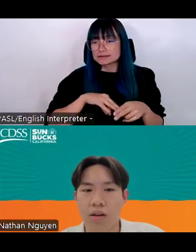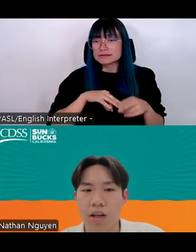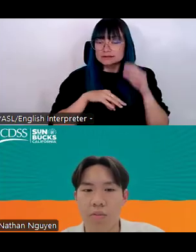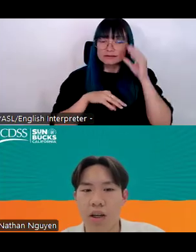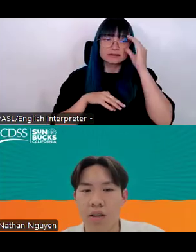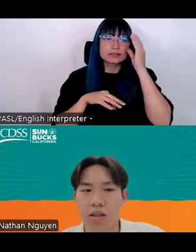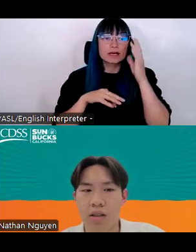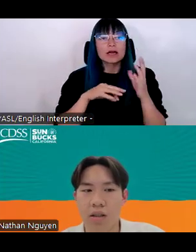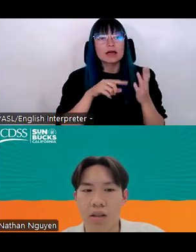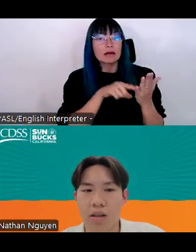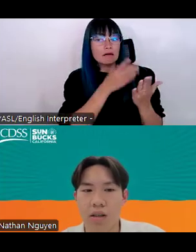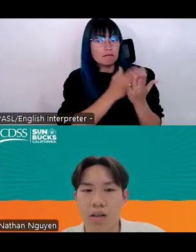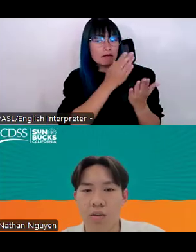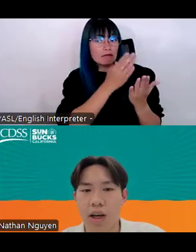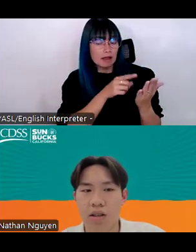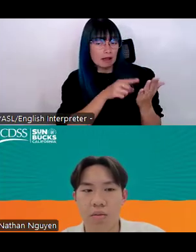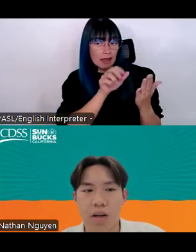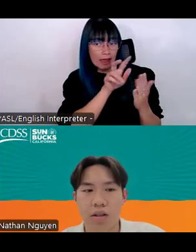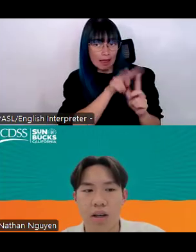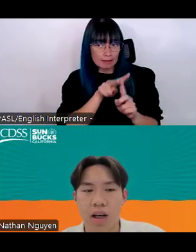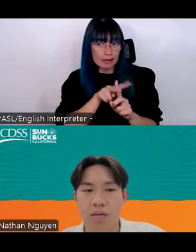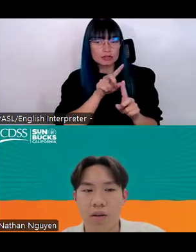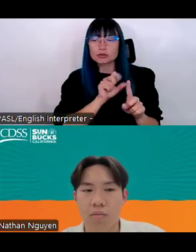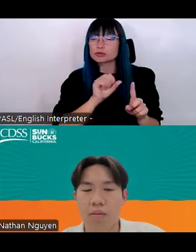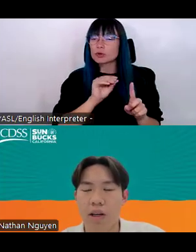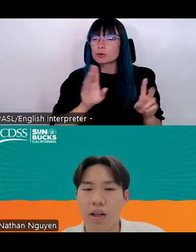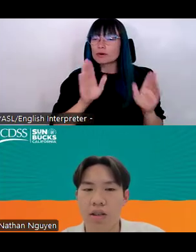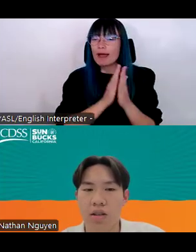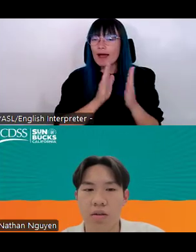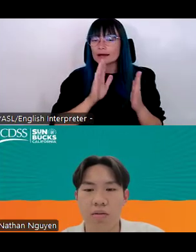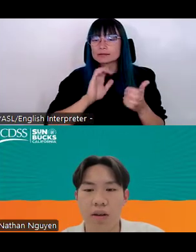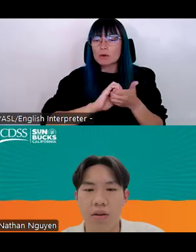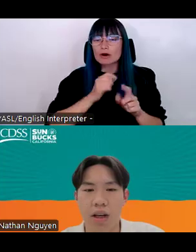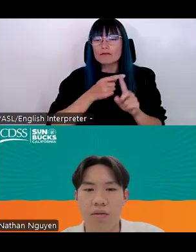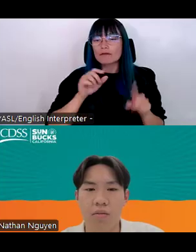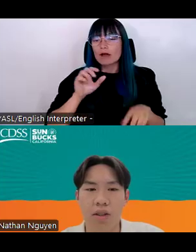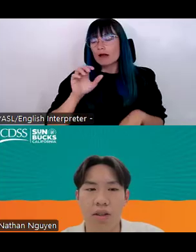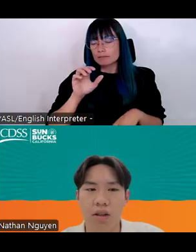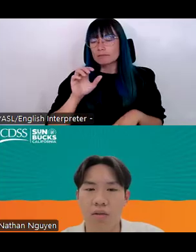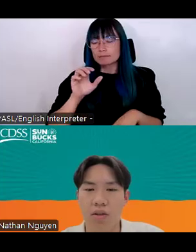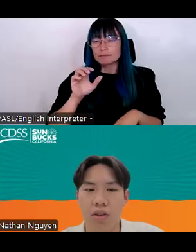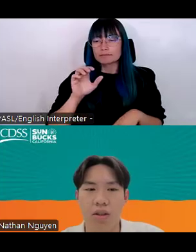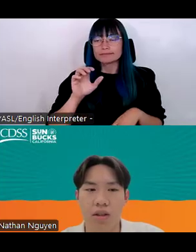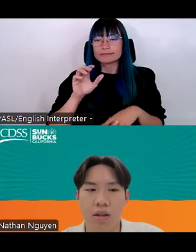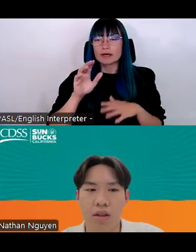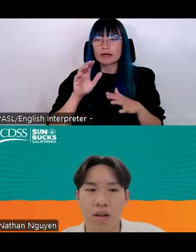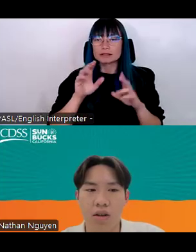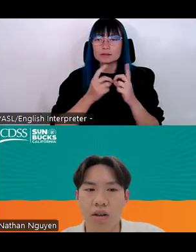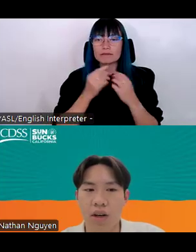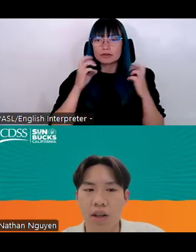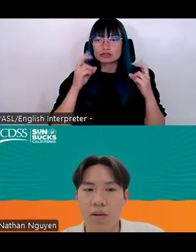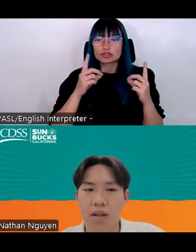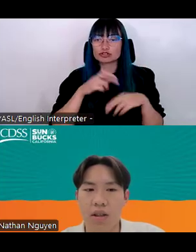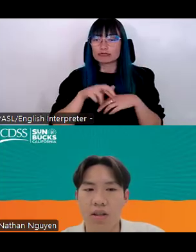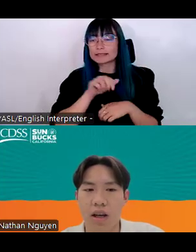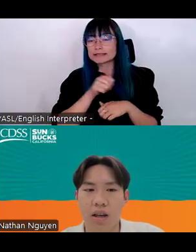and verifying applications. So we asked our partners at the California Department of Education to provide related information and resources. You